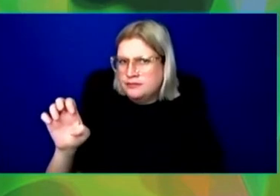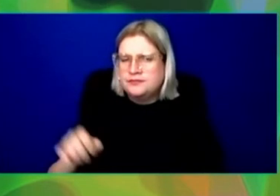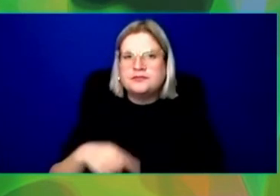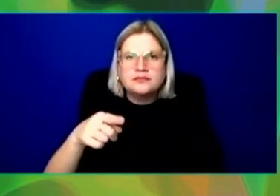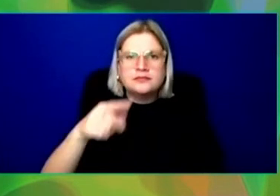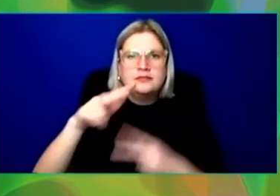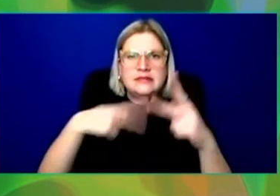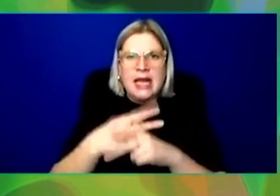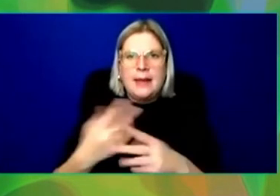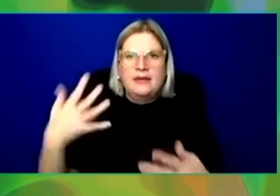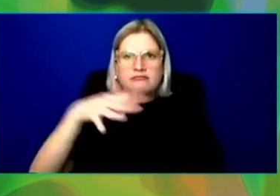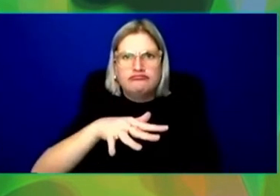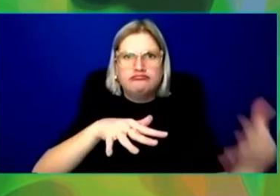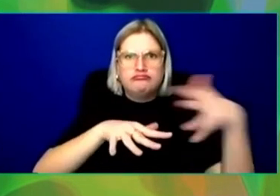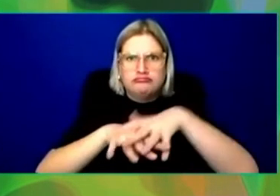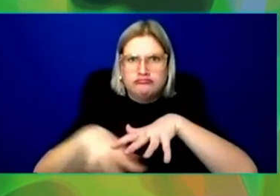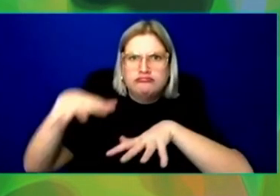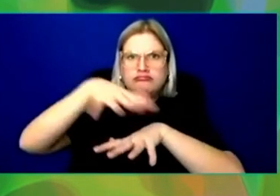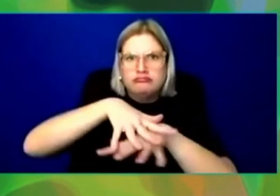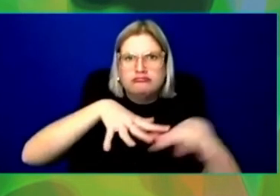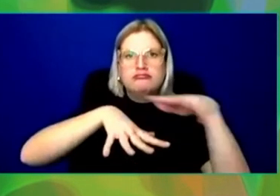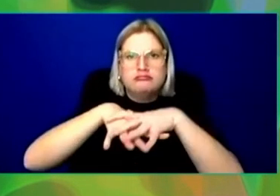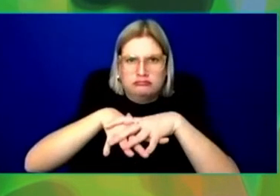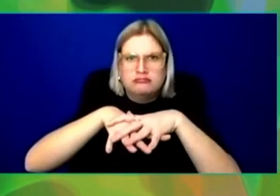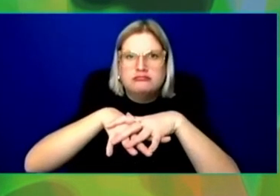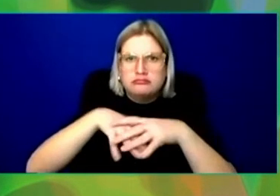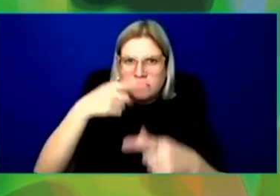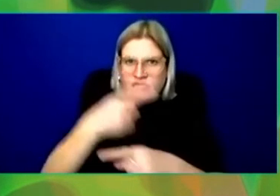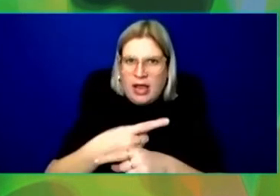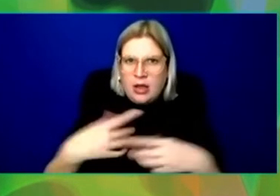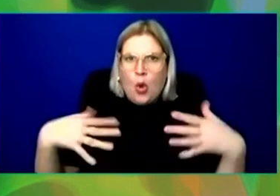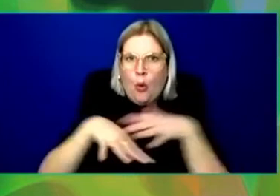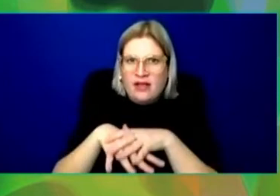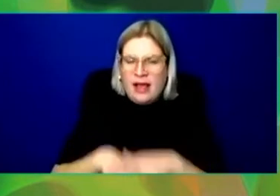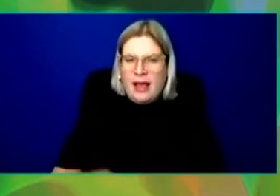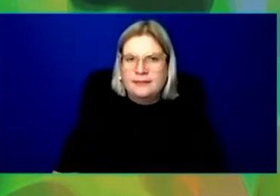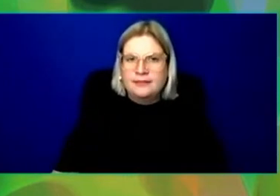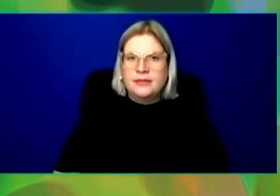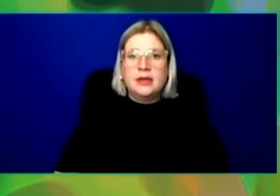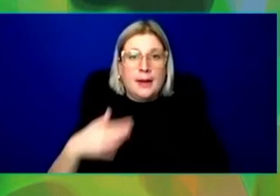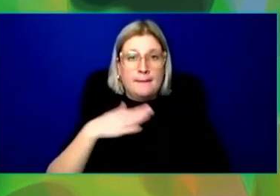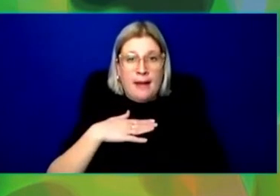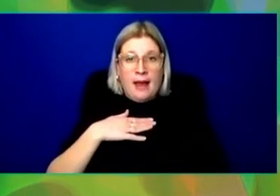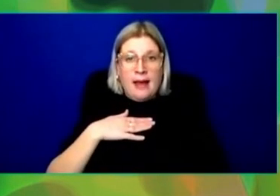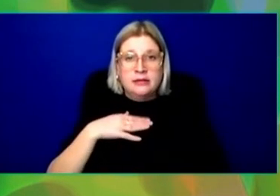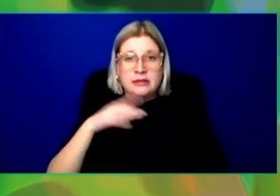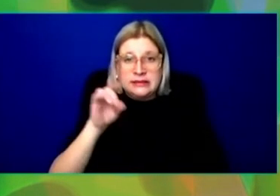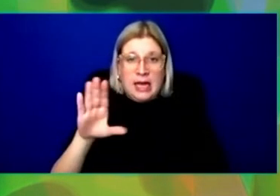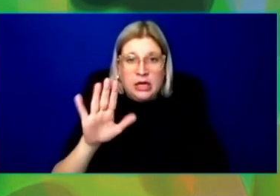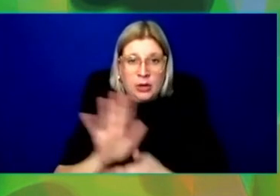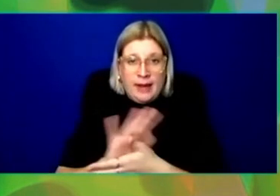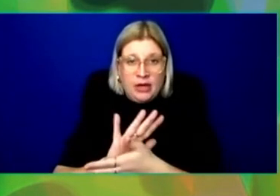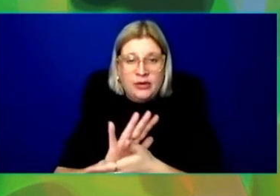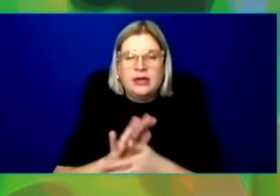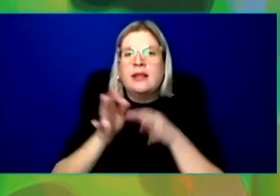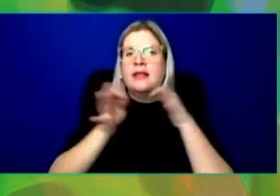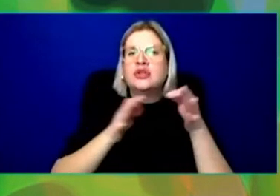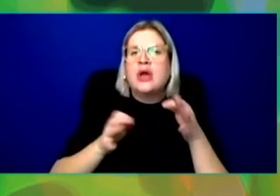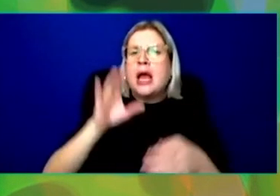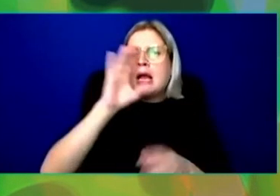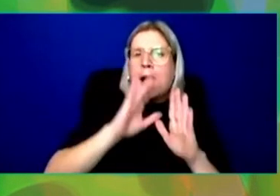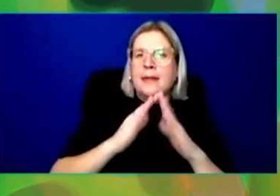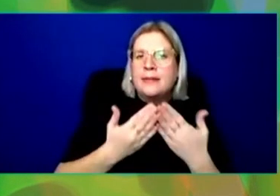think sometimes people misunderstand, for example, my documentary, they describe it as a comic book documentary.